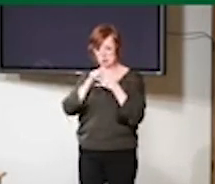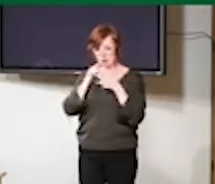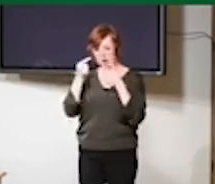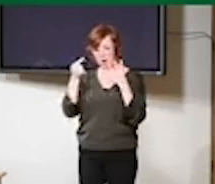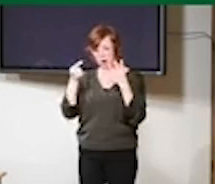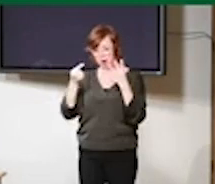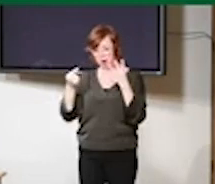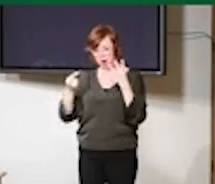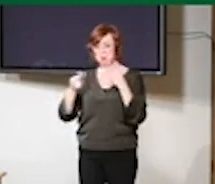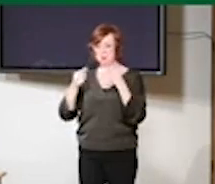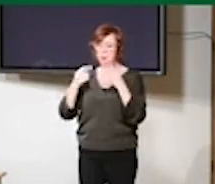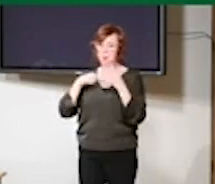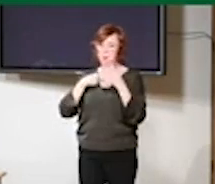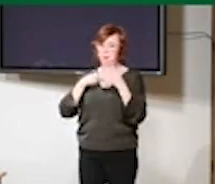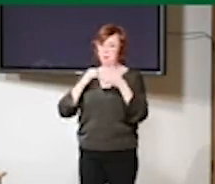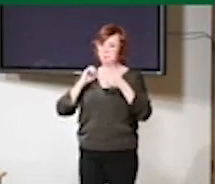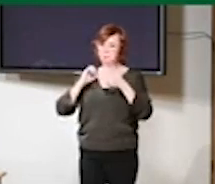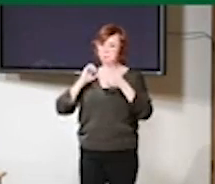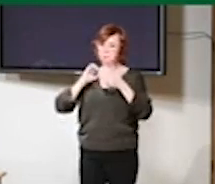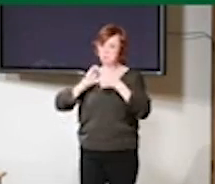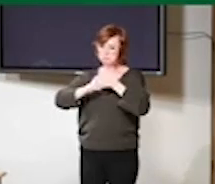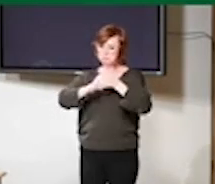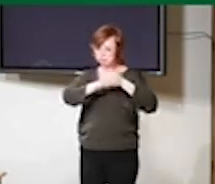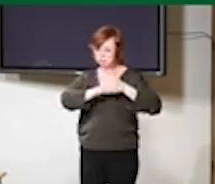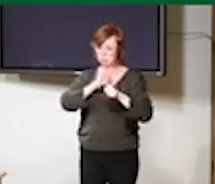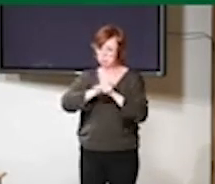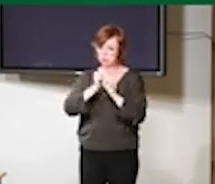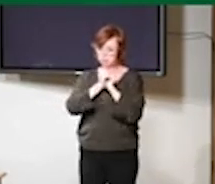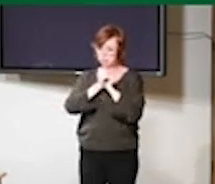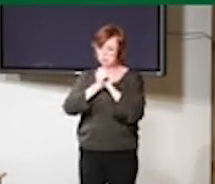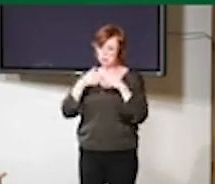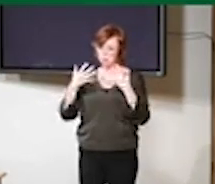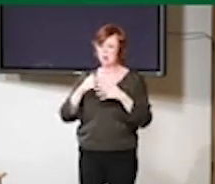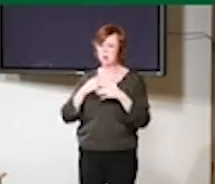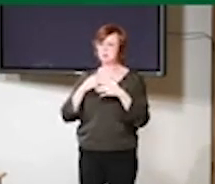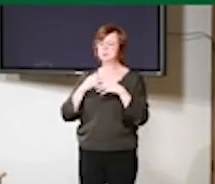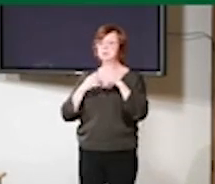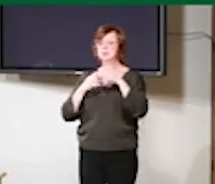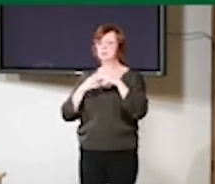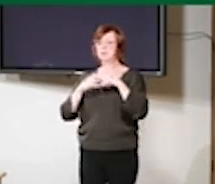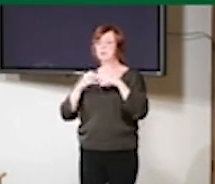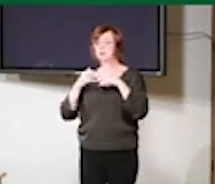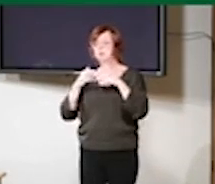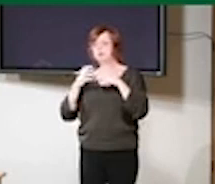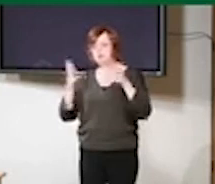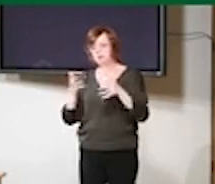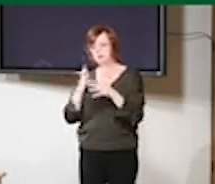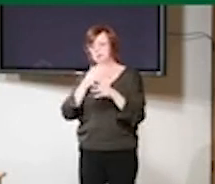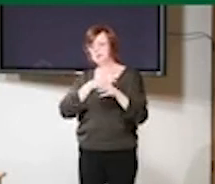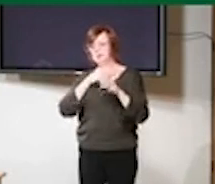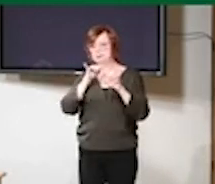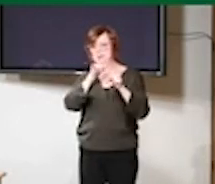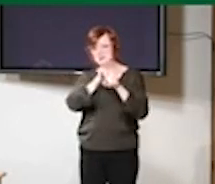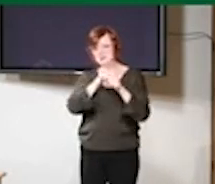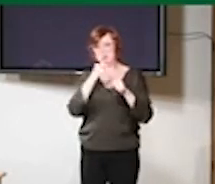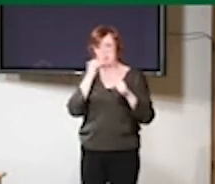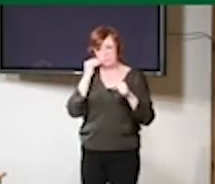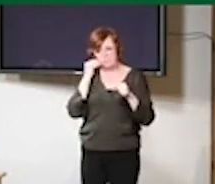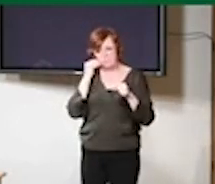support individuals isolating themselves as much as possible in their home, but if that's not possible,